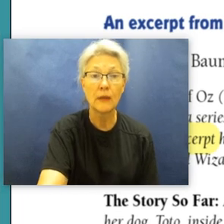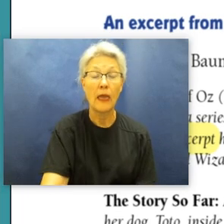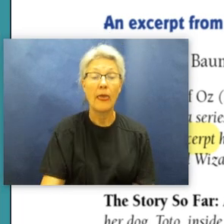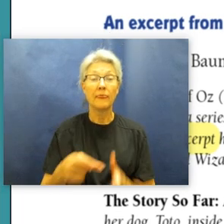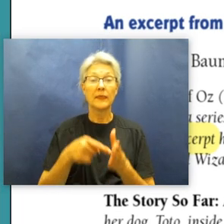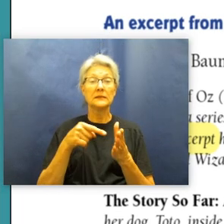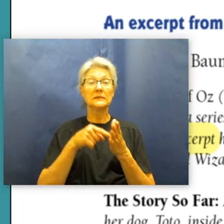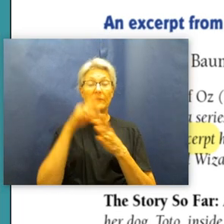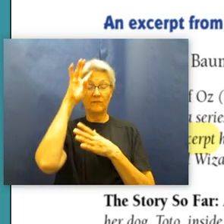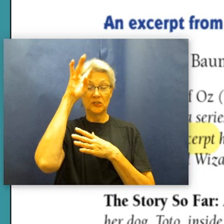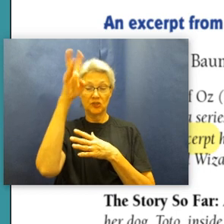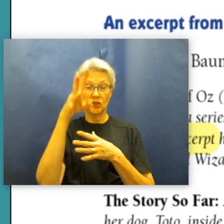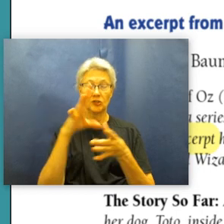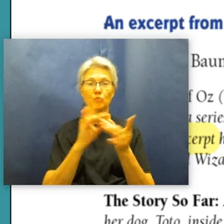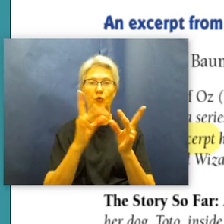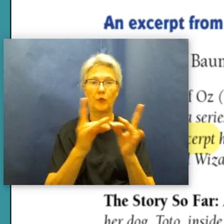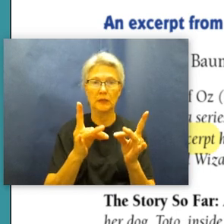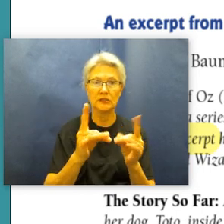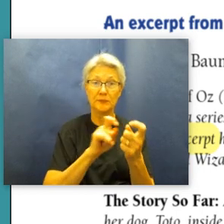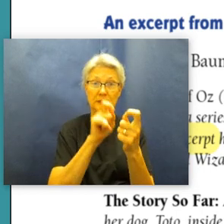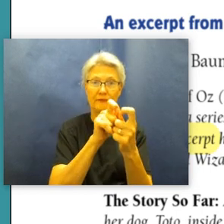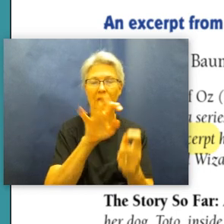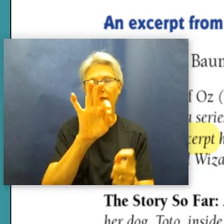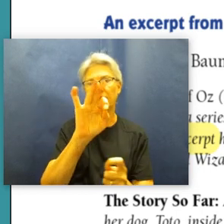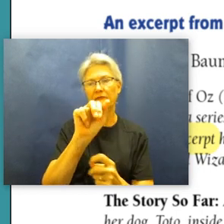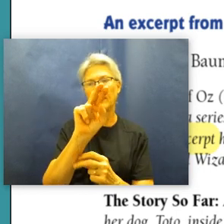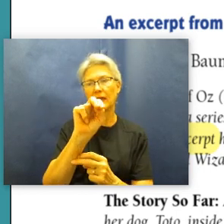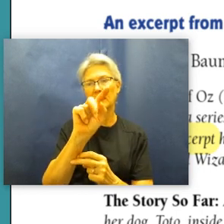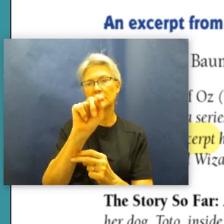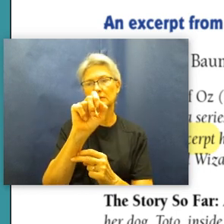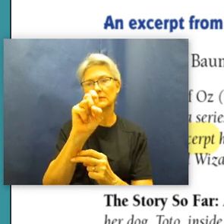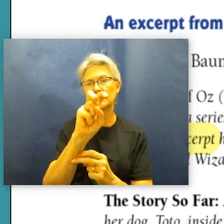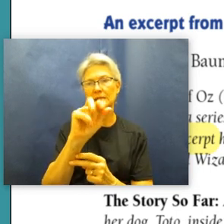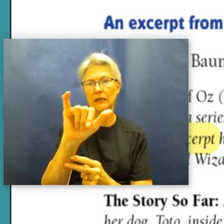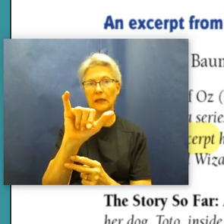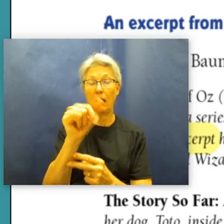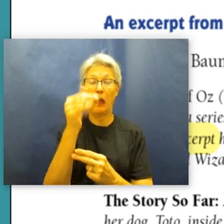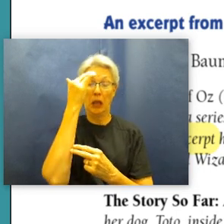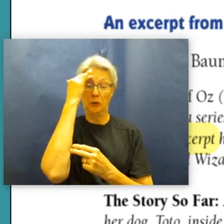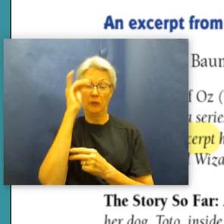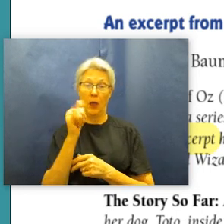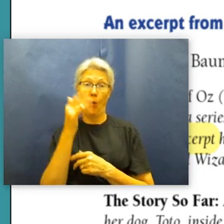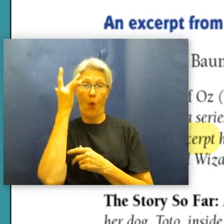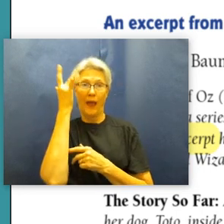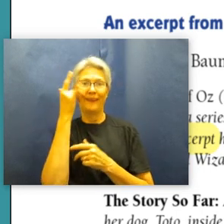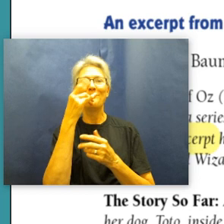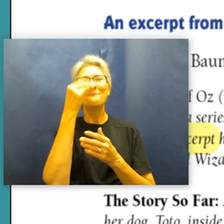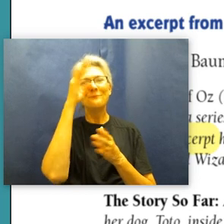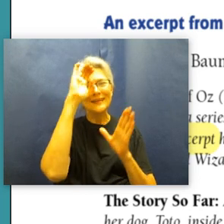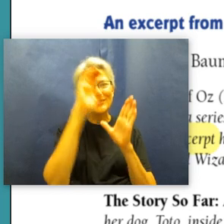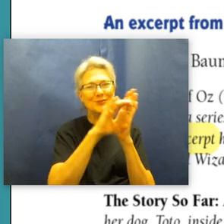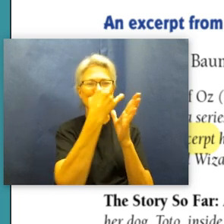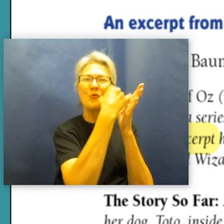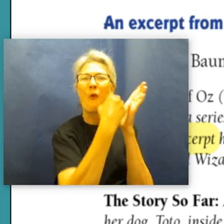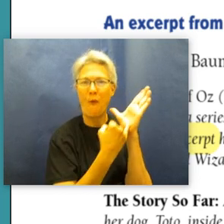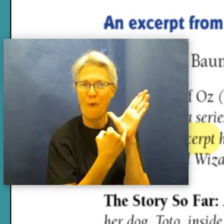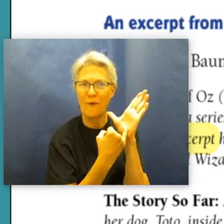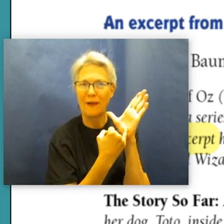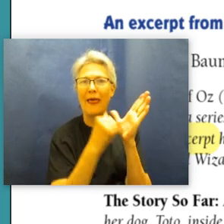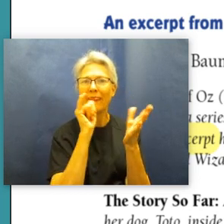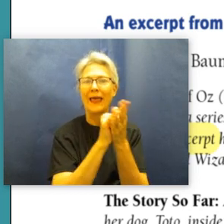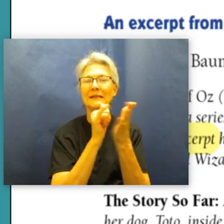This is a fictional text, specifically a fantasy. I knew that because of the pictures that were drawn.